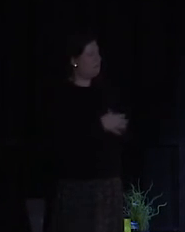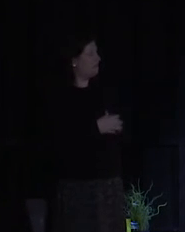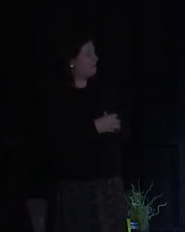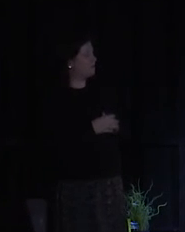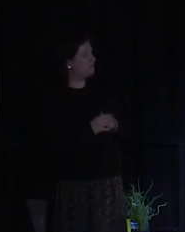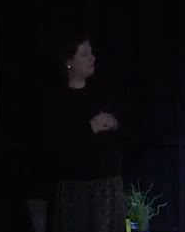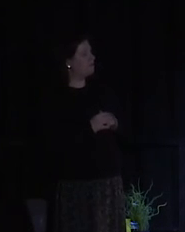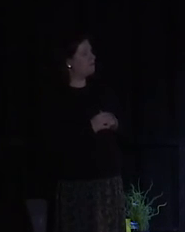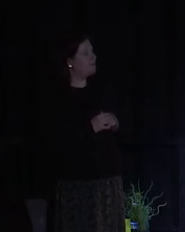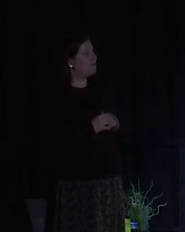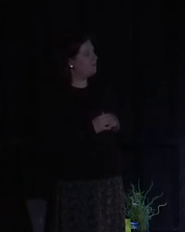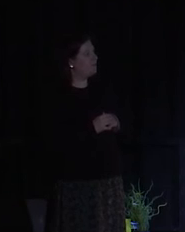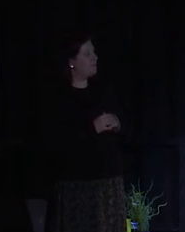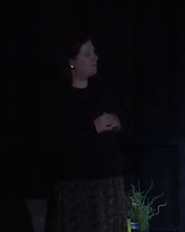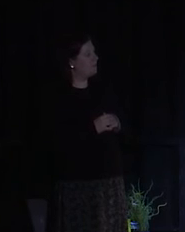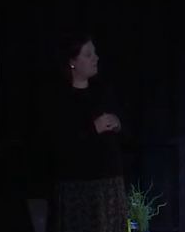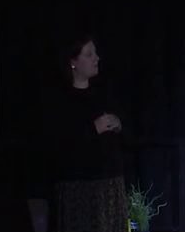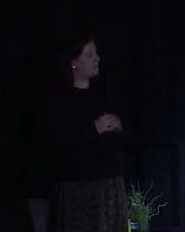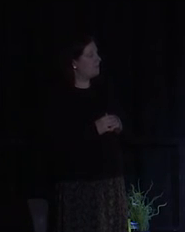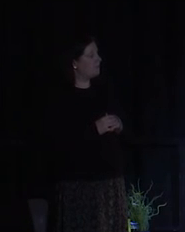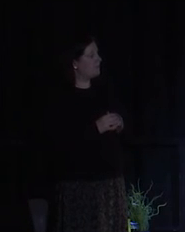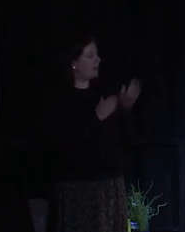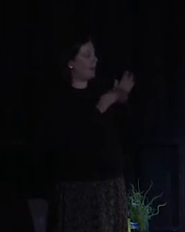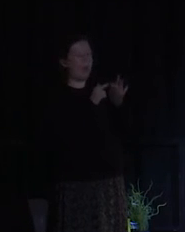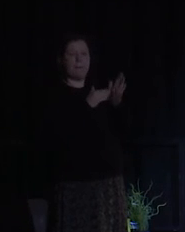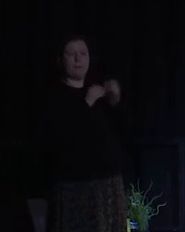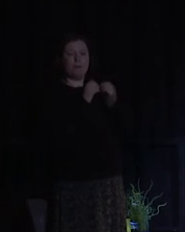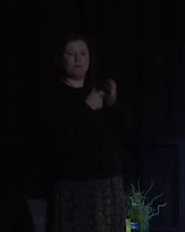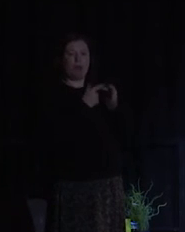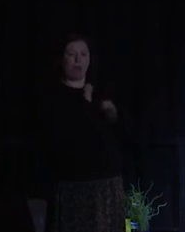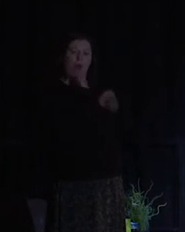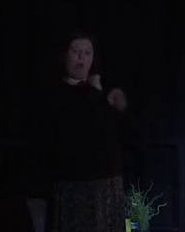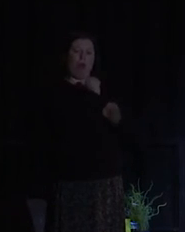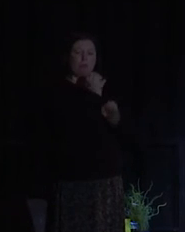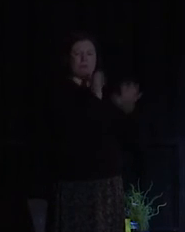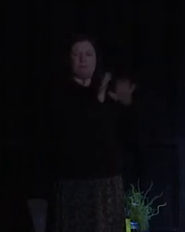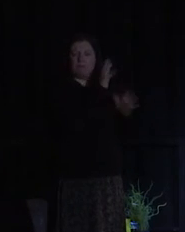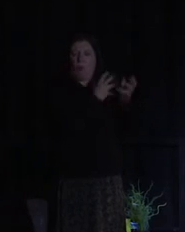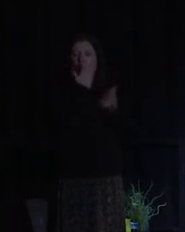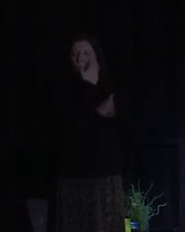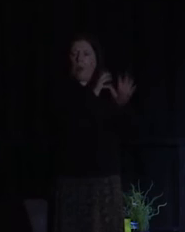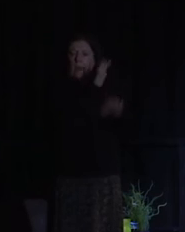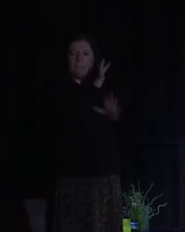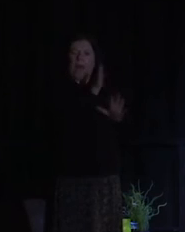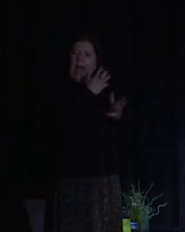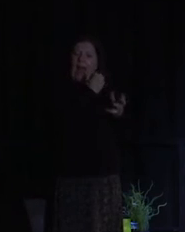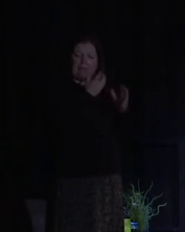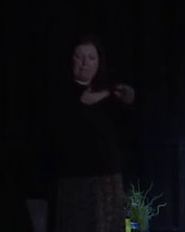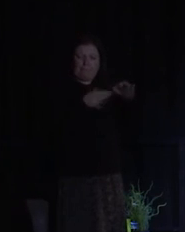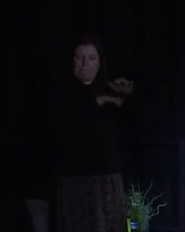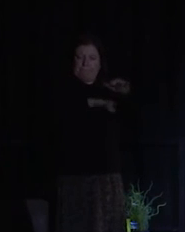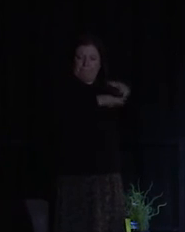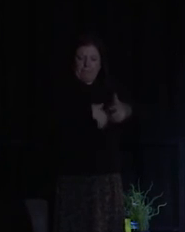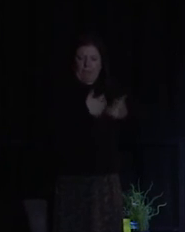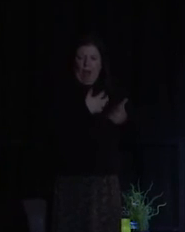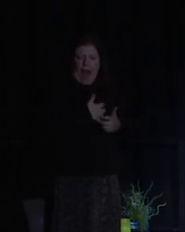different tone. There's some Mimbra have a lovely warmth to them. And there's some quite violent anger in there, which is